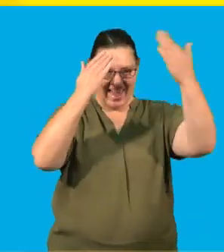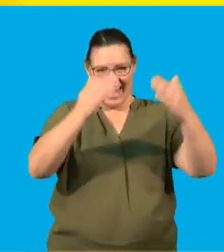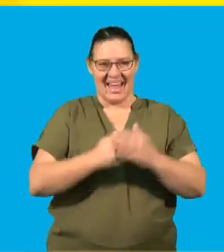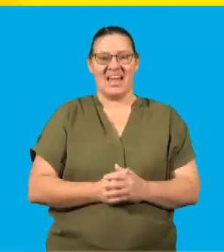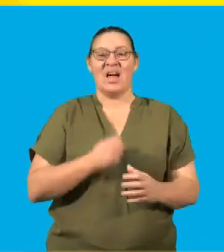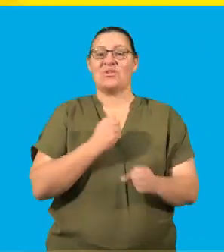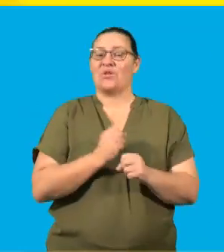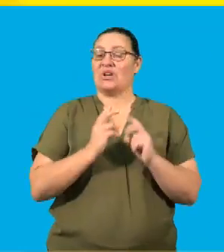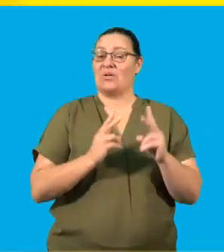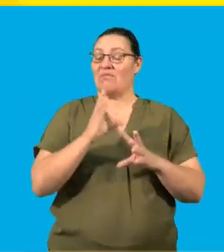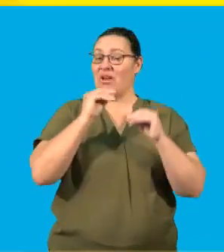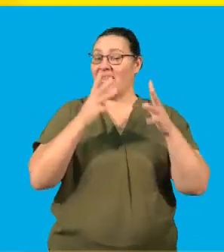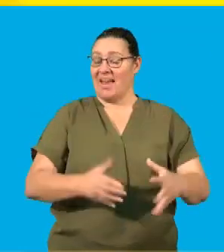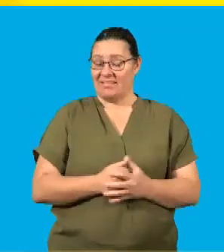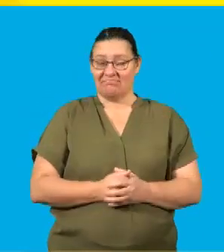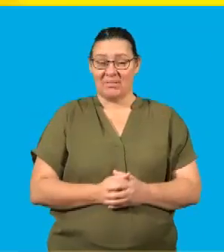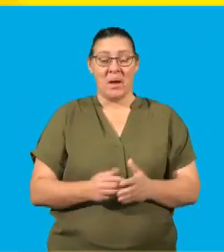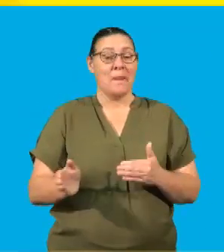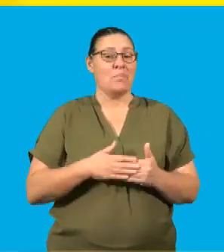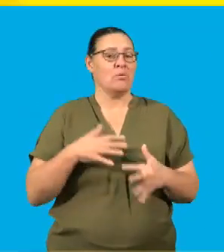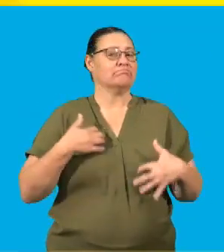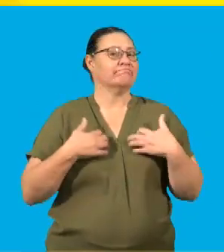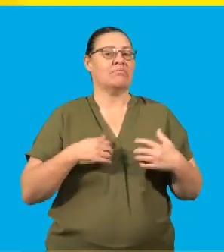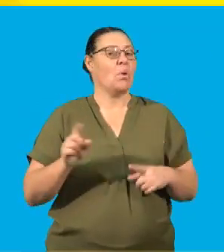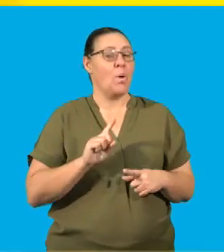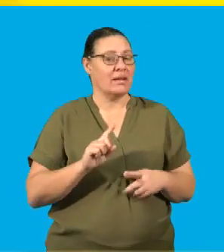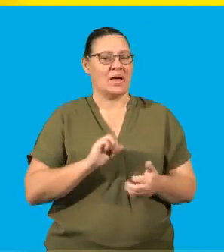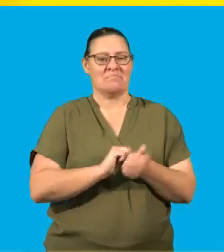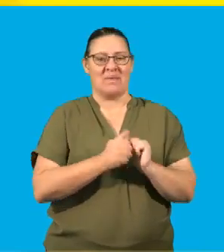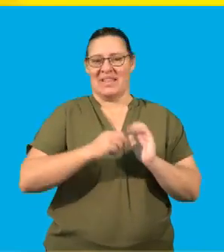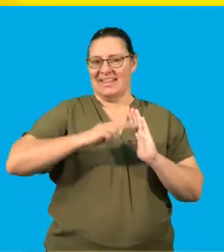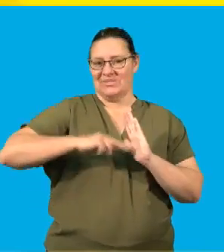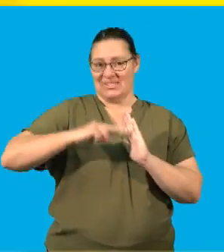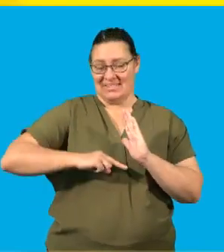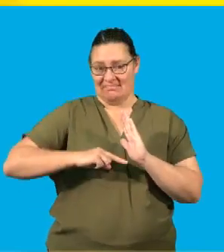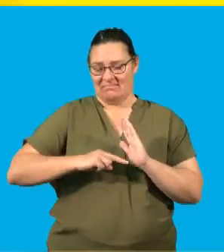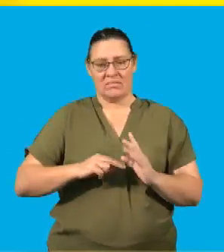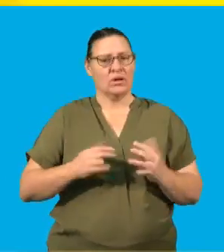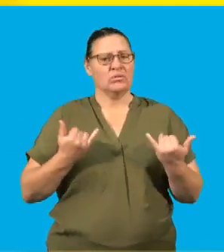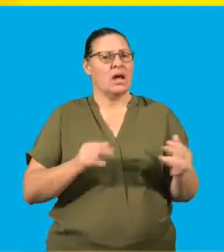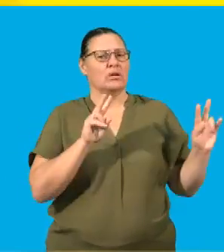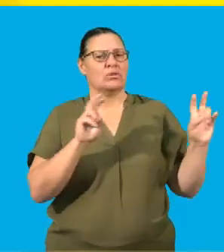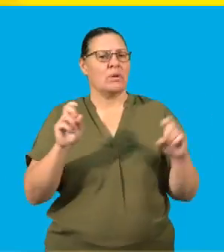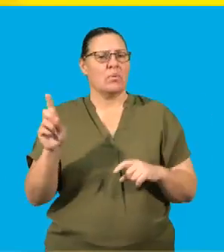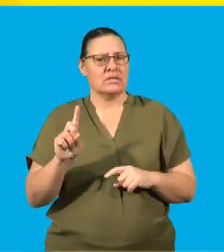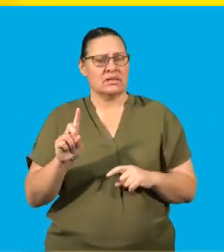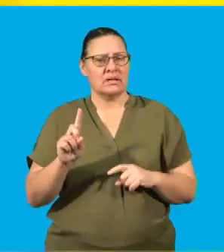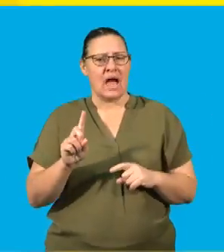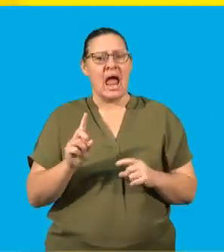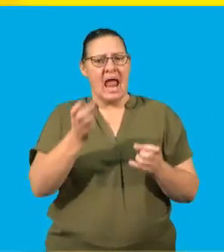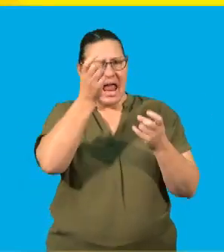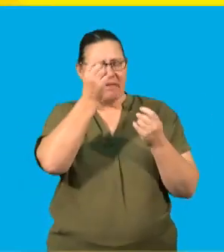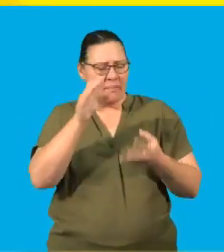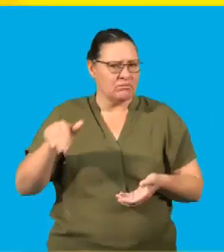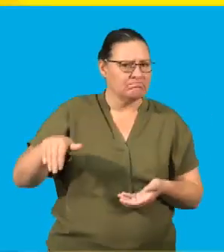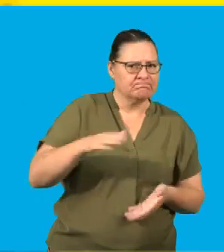Hello, grade 12 learners. Welcome to another exciting session of mathematical literacy. Today's topic is data